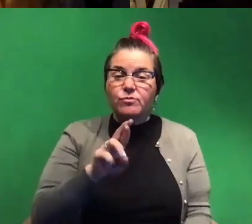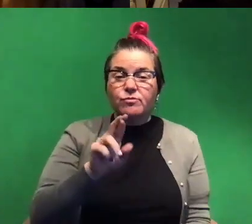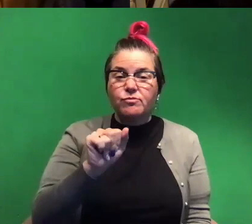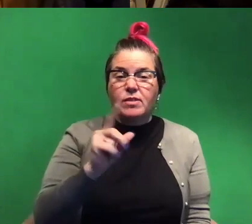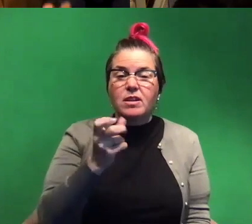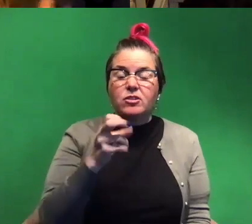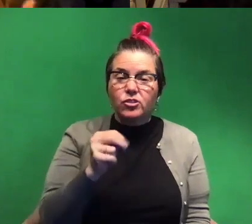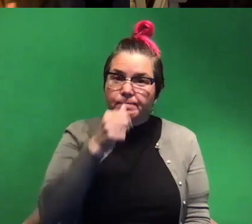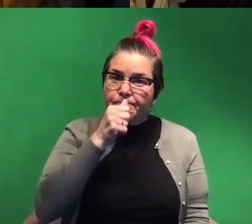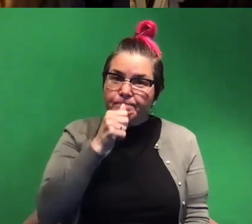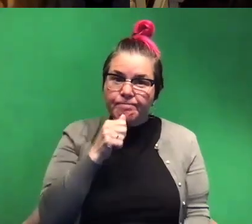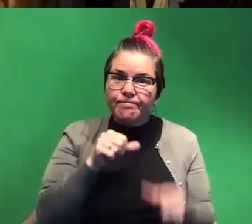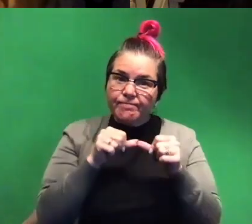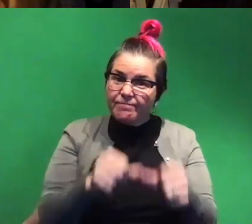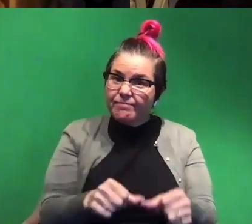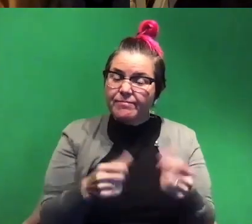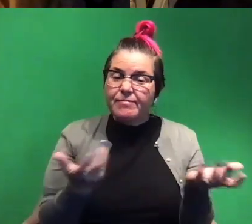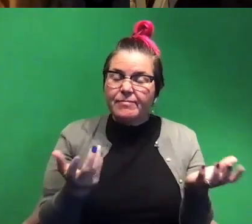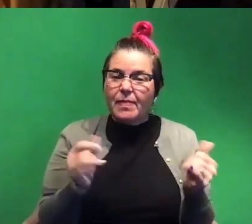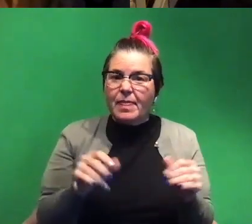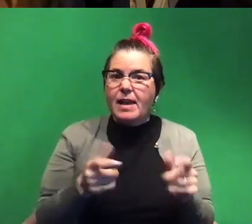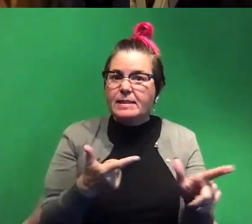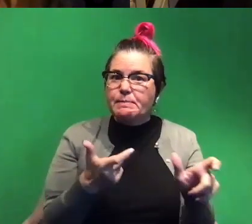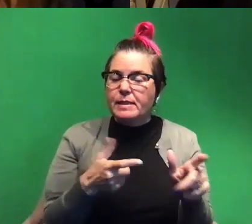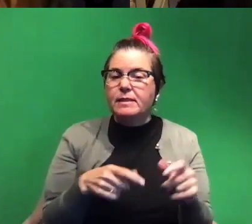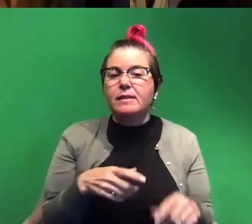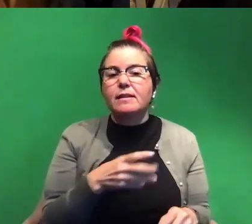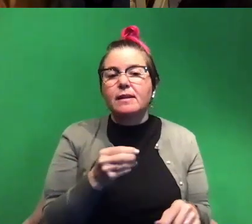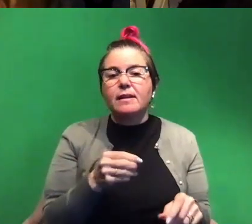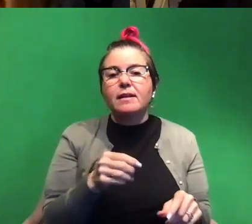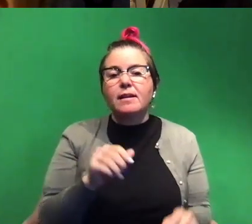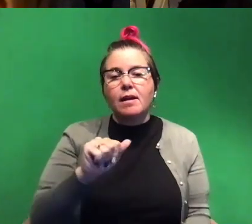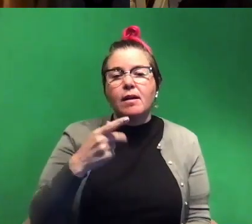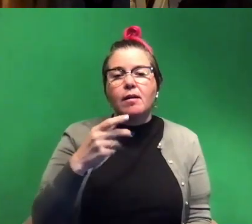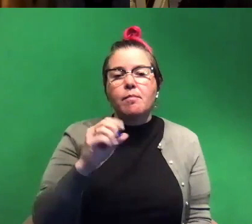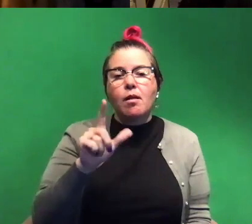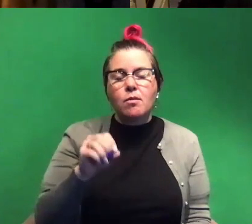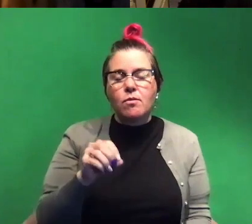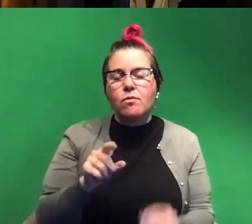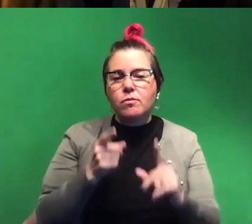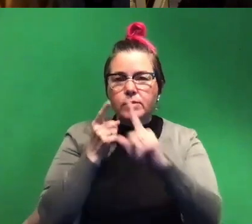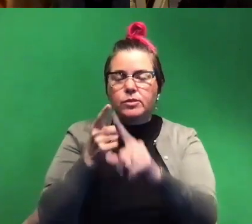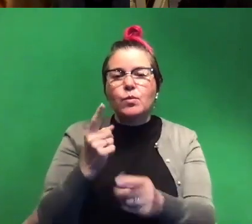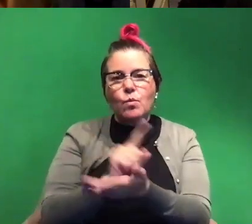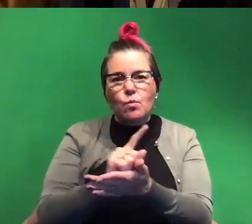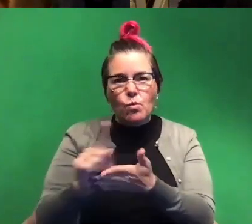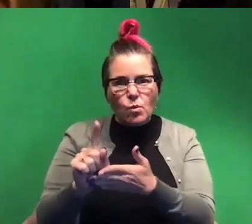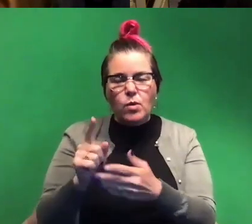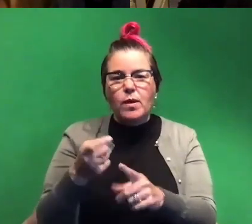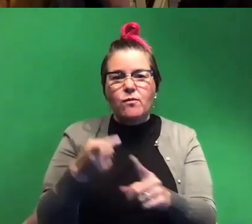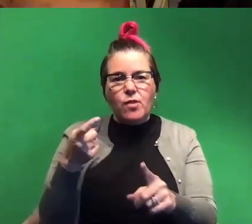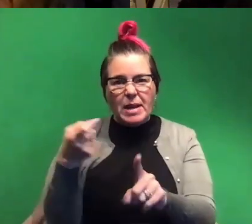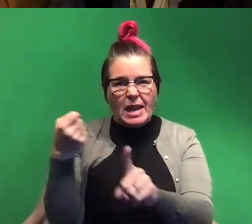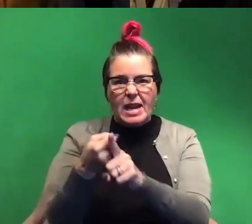duration of Yeah. that speed. And for like the Apollo mission, they were 1 week away from being hit by like a